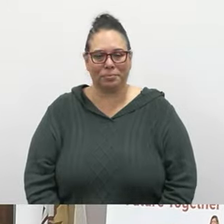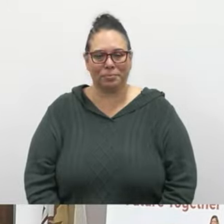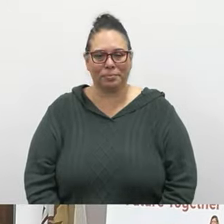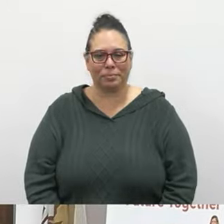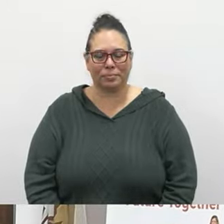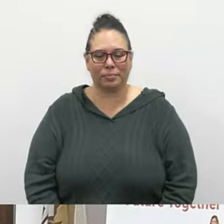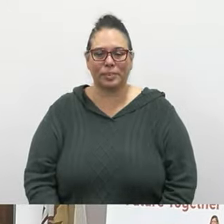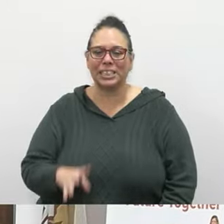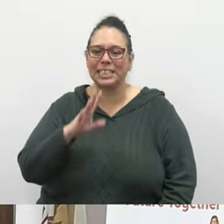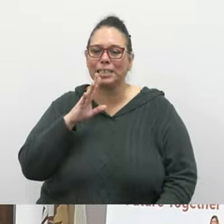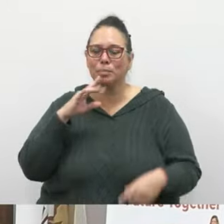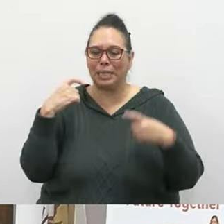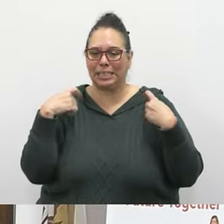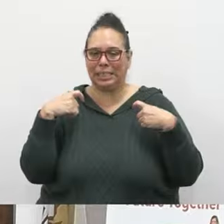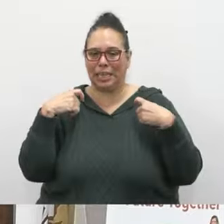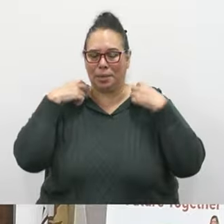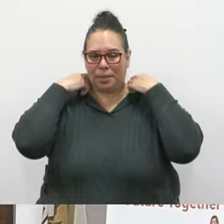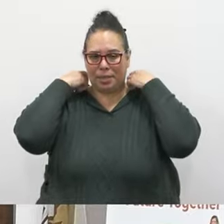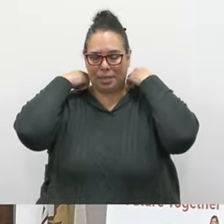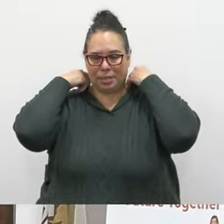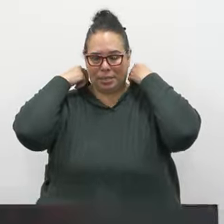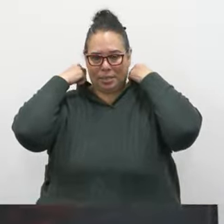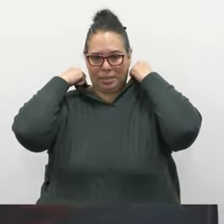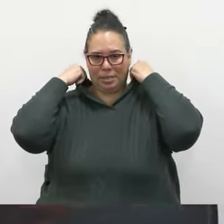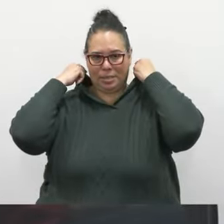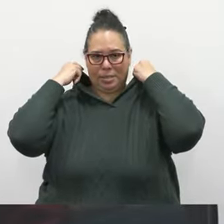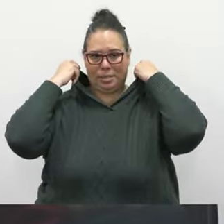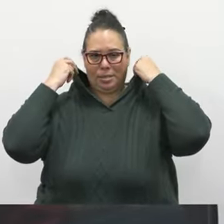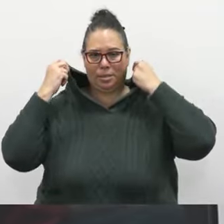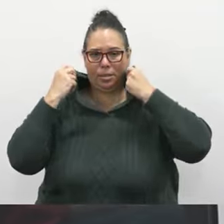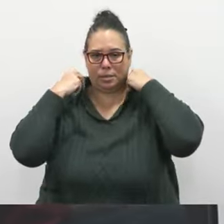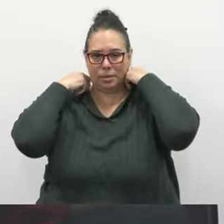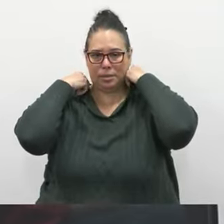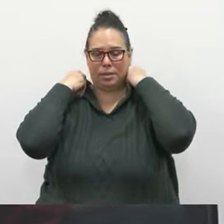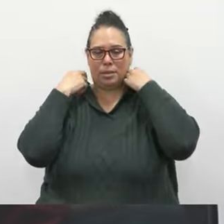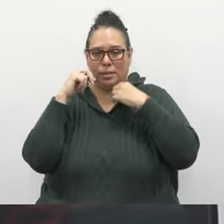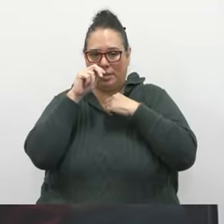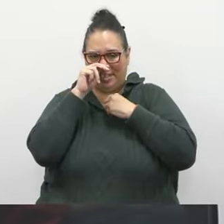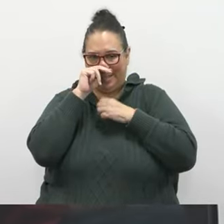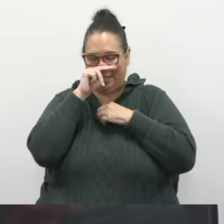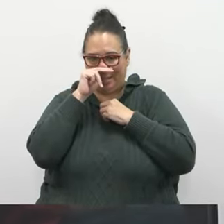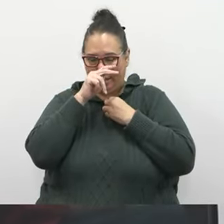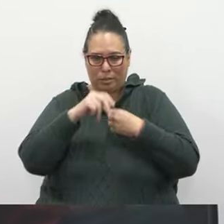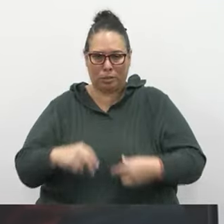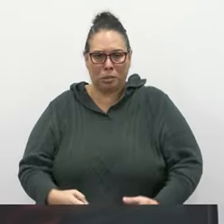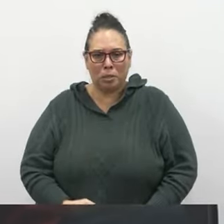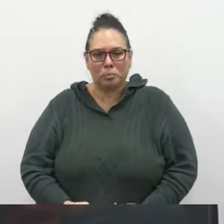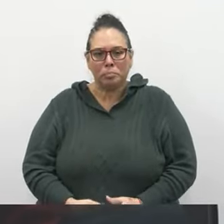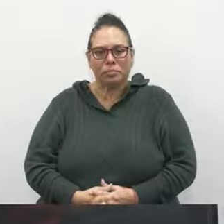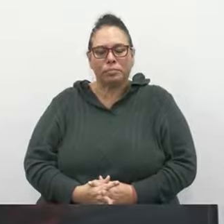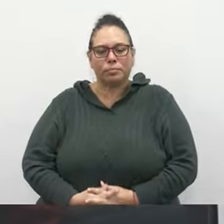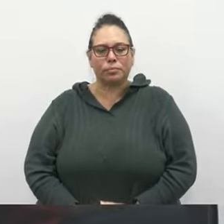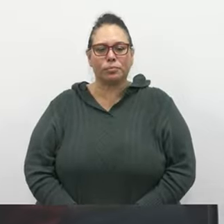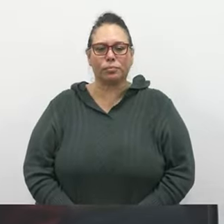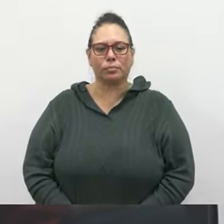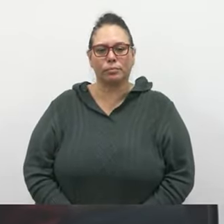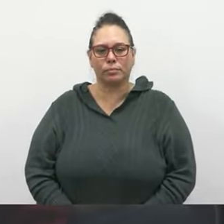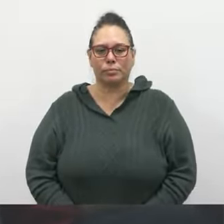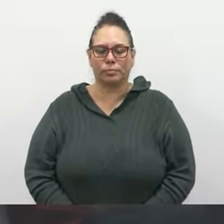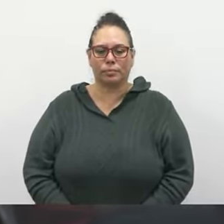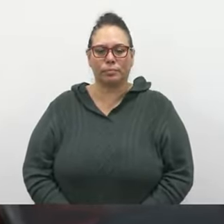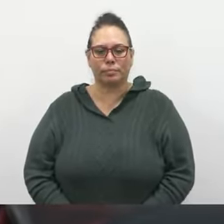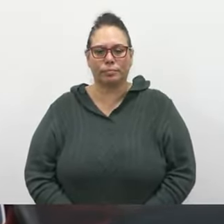Buenas tardes a todos los presentes que están en este momento. Mi nombre es María Inés González, soy una